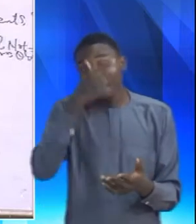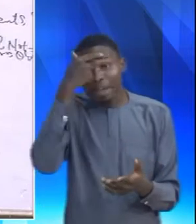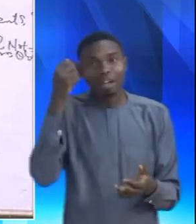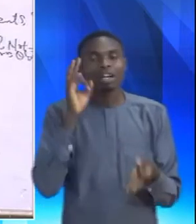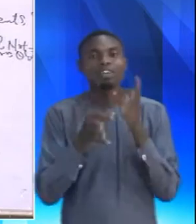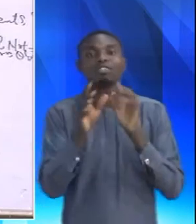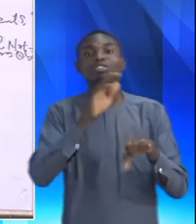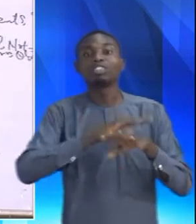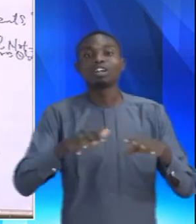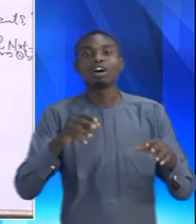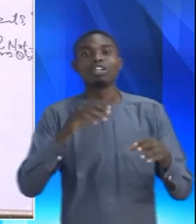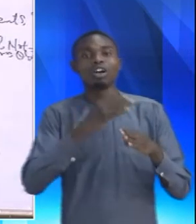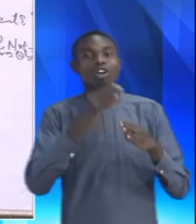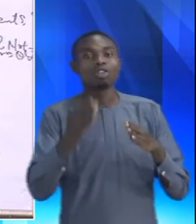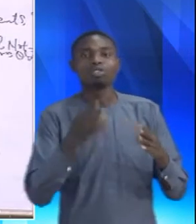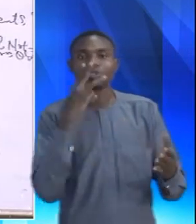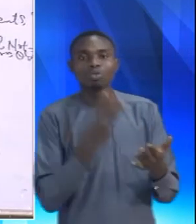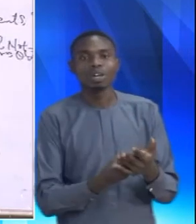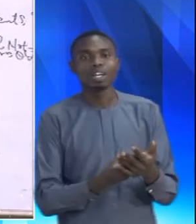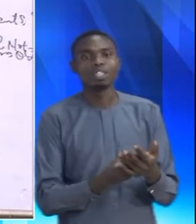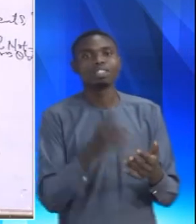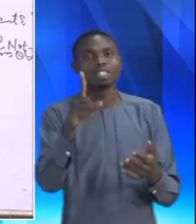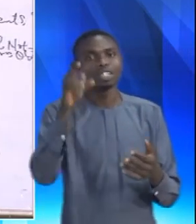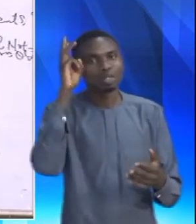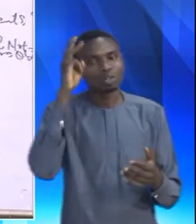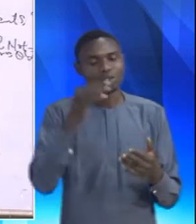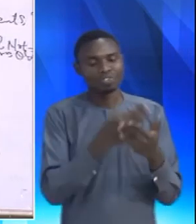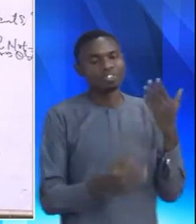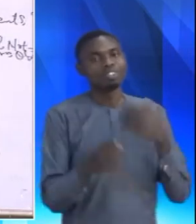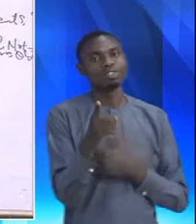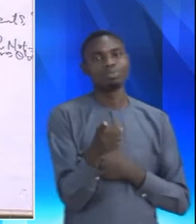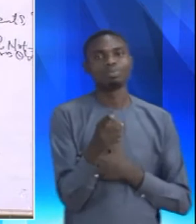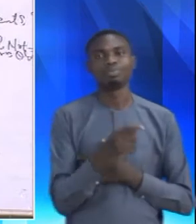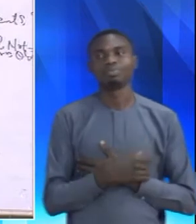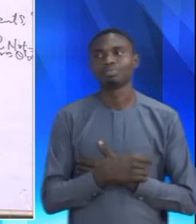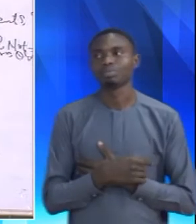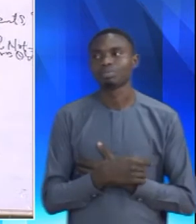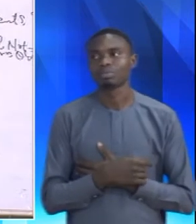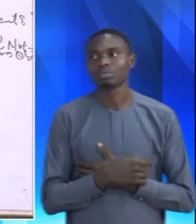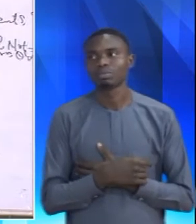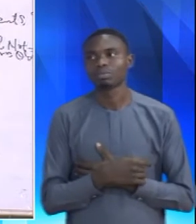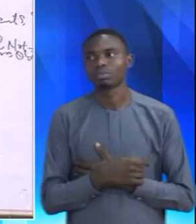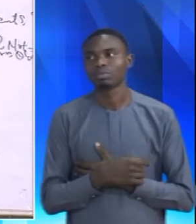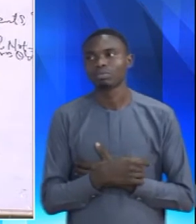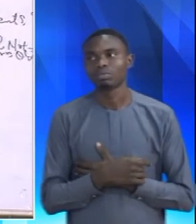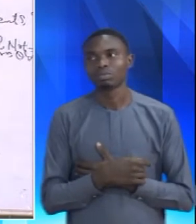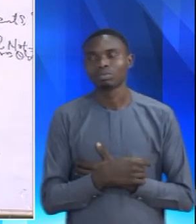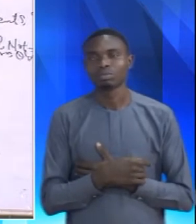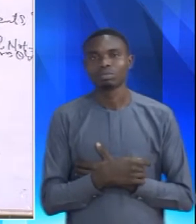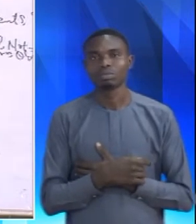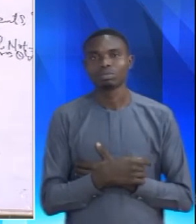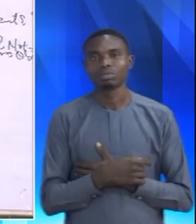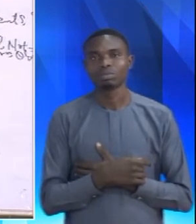it's a must for you to lose some marks. But a well-prepared letter must end very well with a very